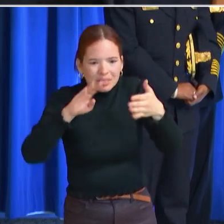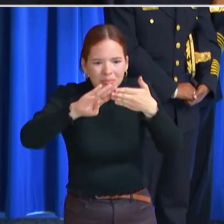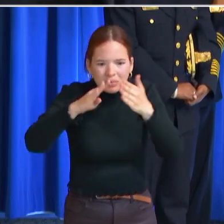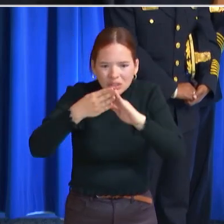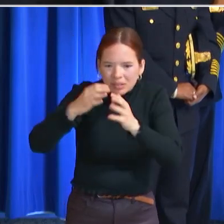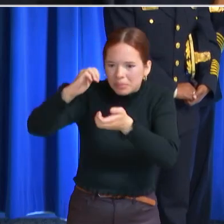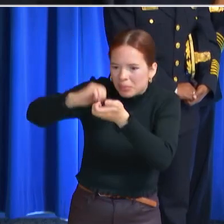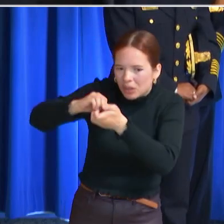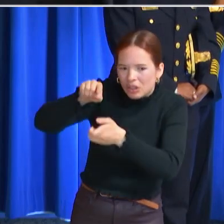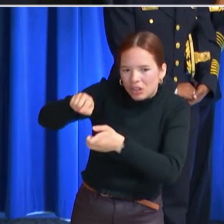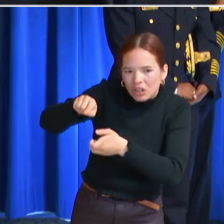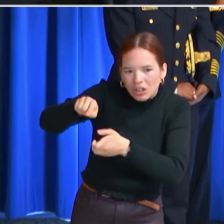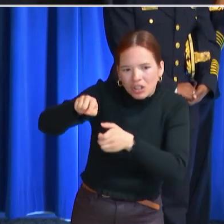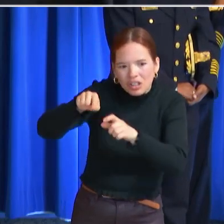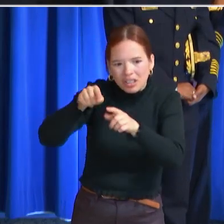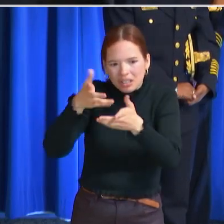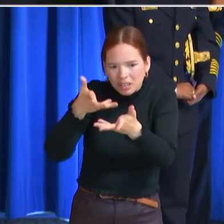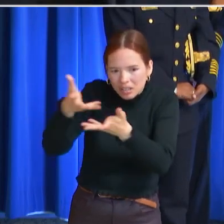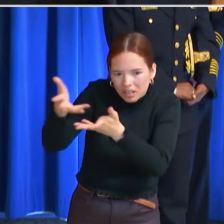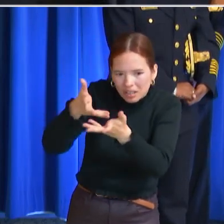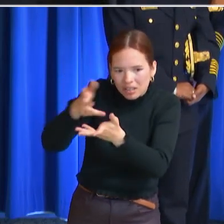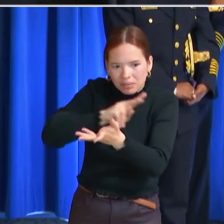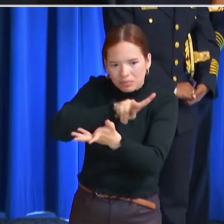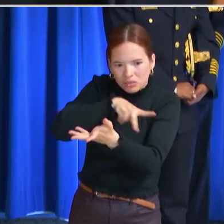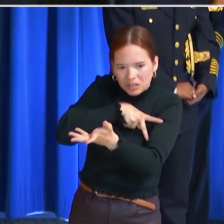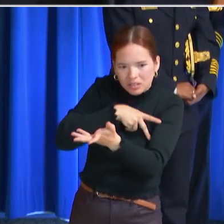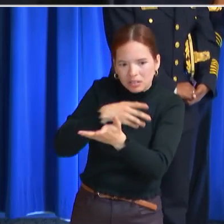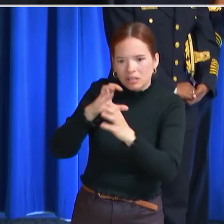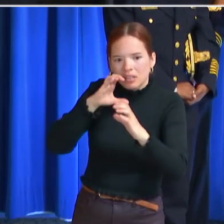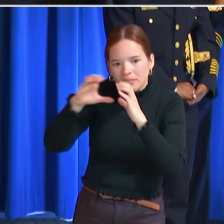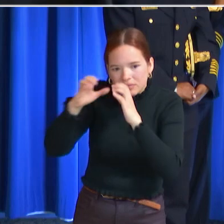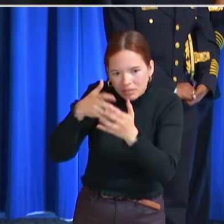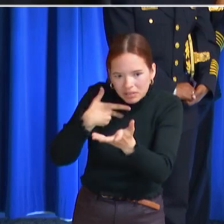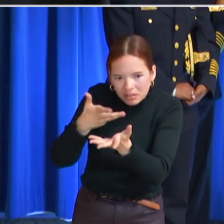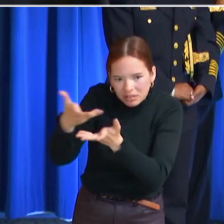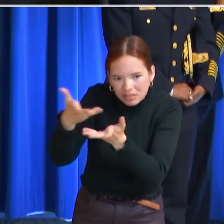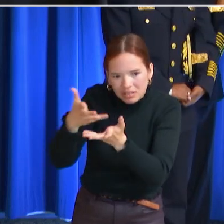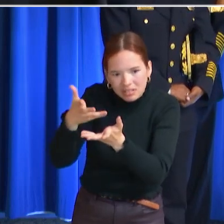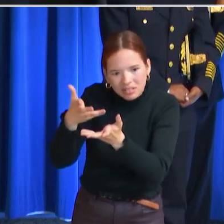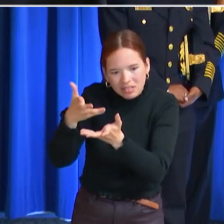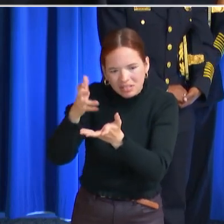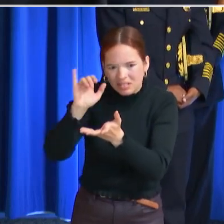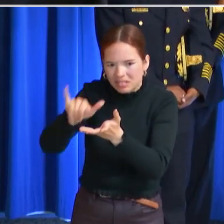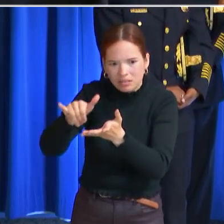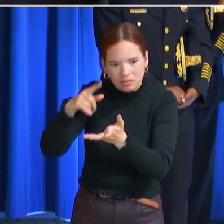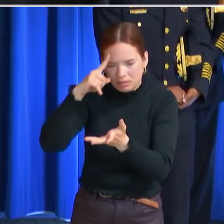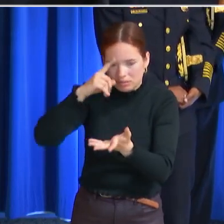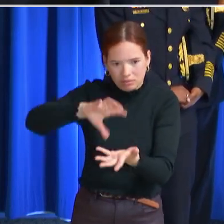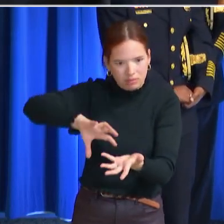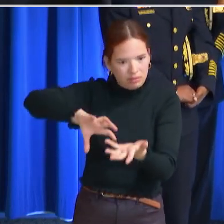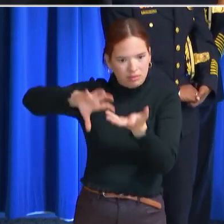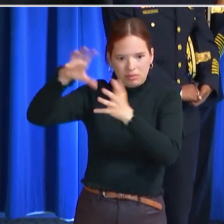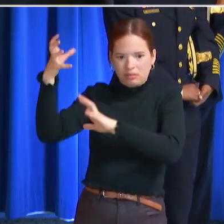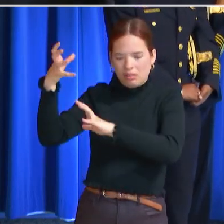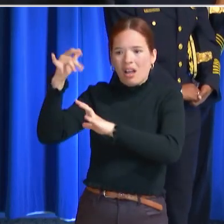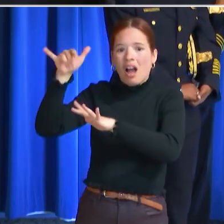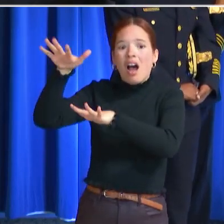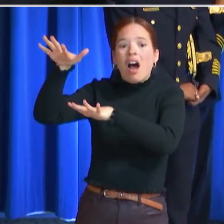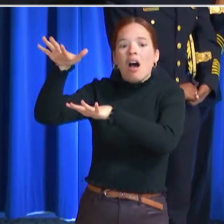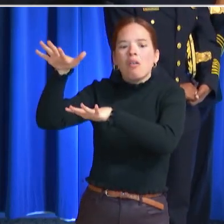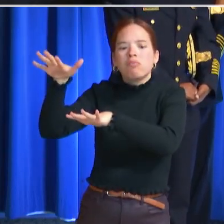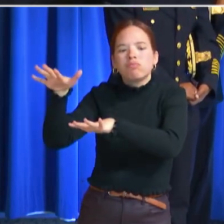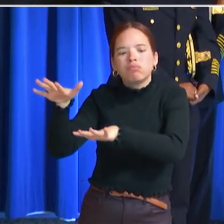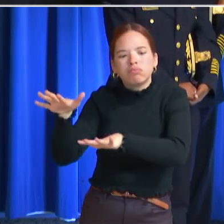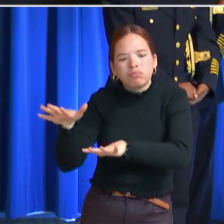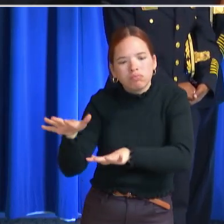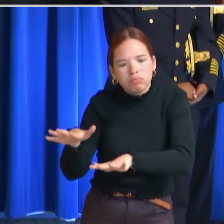had some personal conversations with that kept situations that could have exploded down to a very small